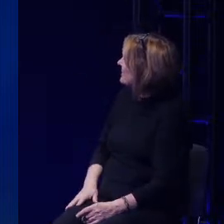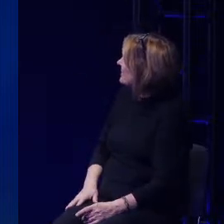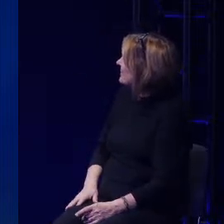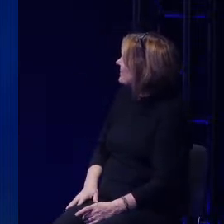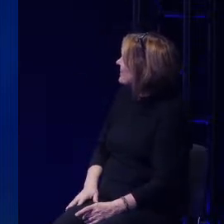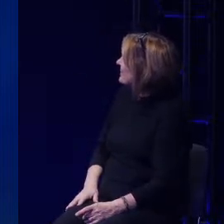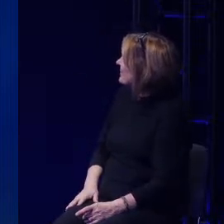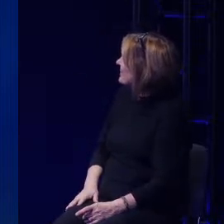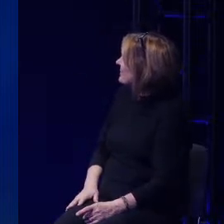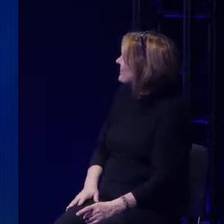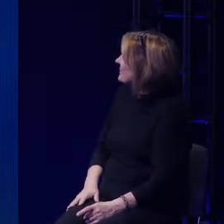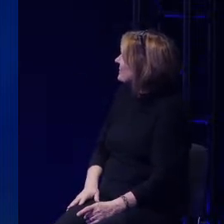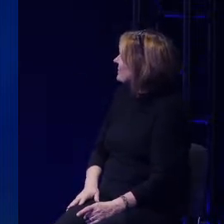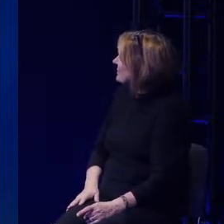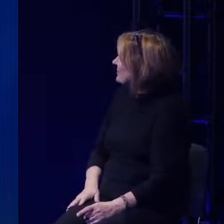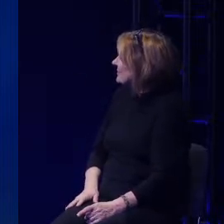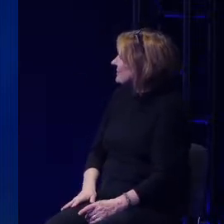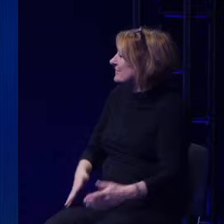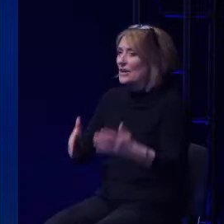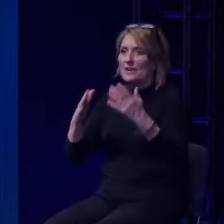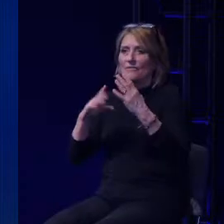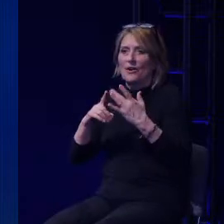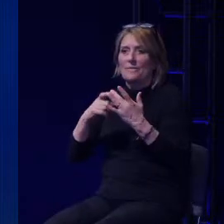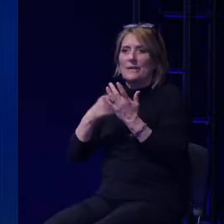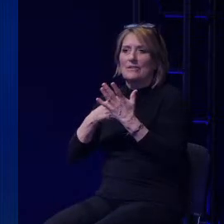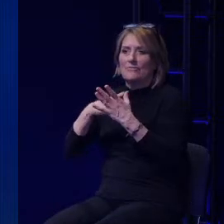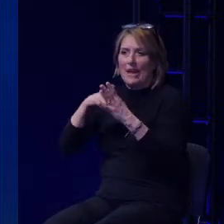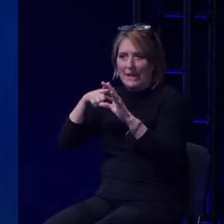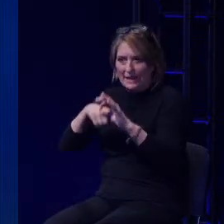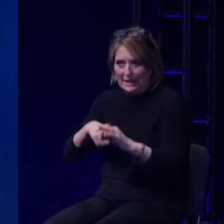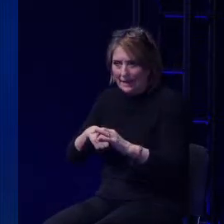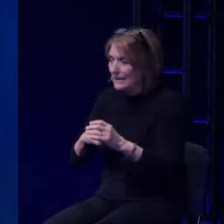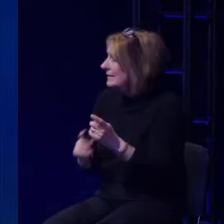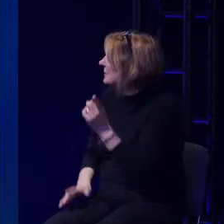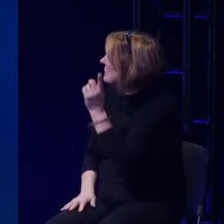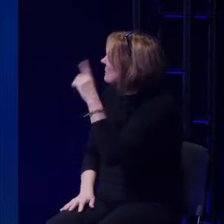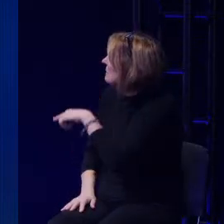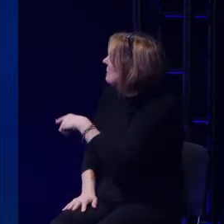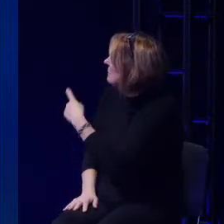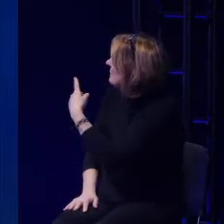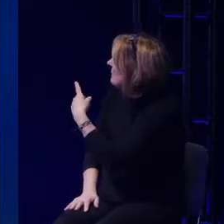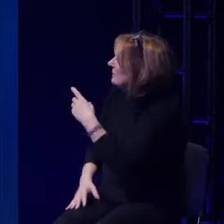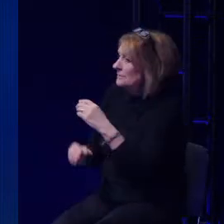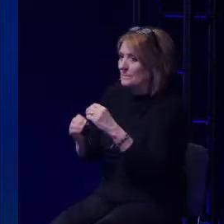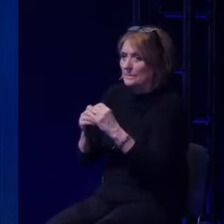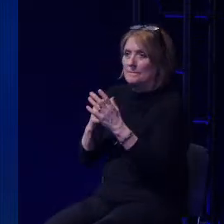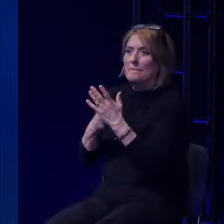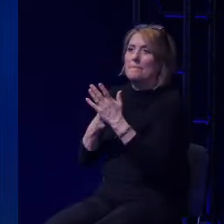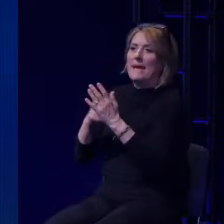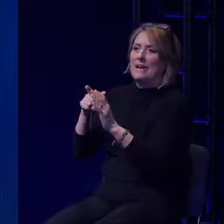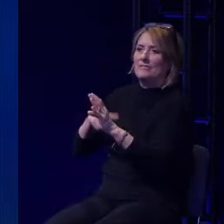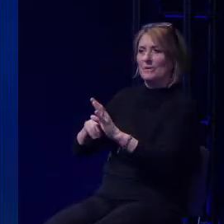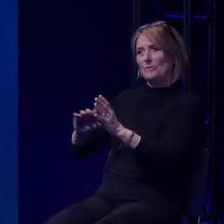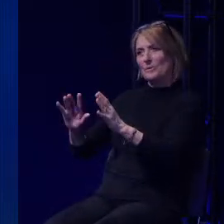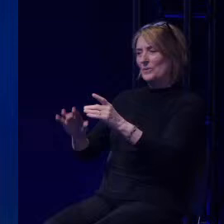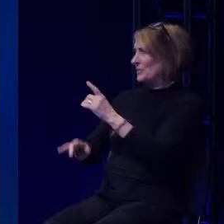Nicola from Iraq. Iraq. Yep. Whoa. Barry Ackroyd.